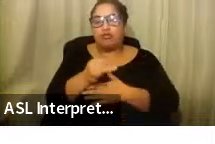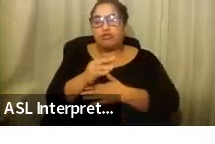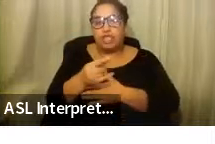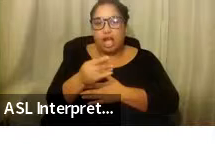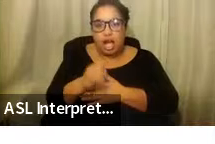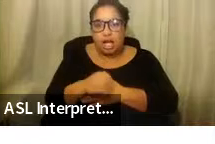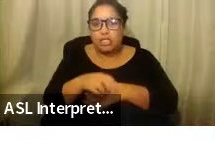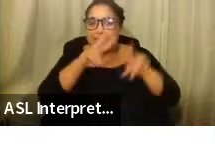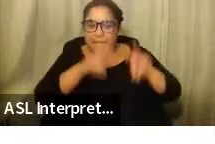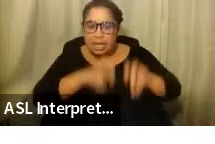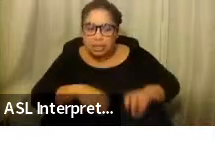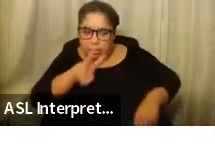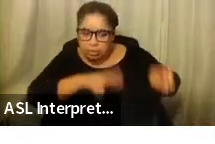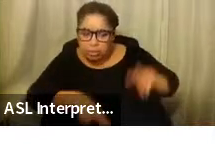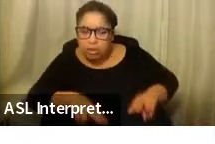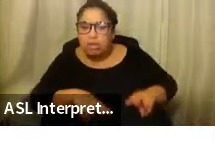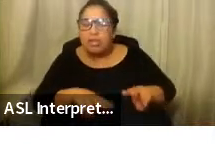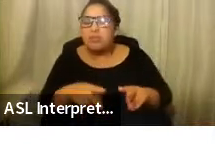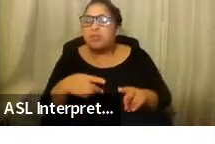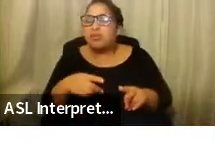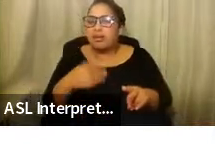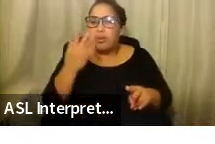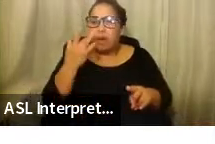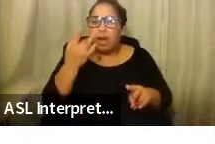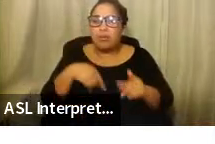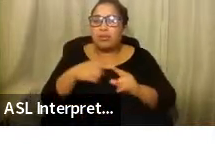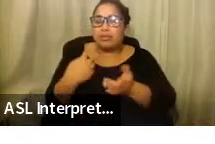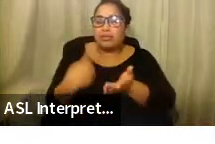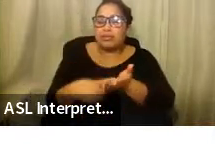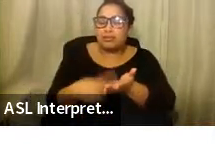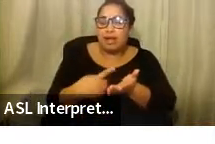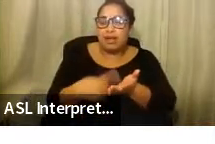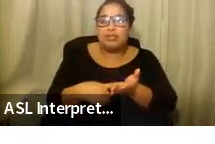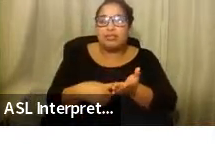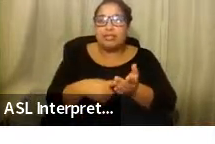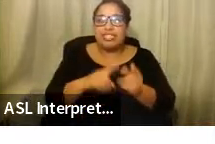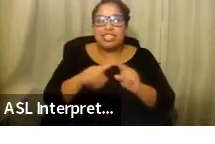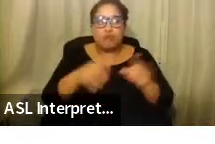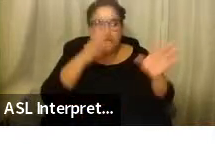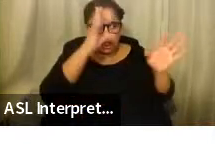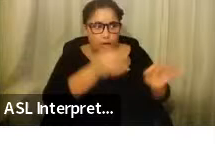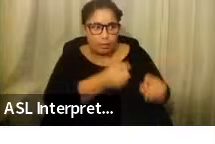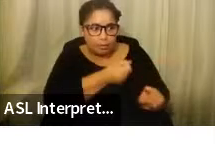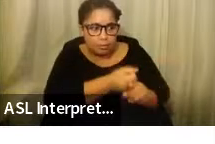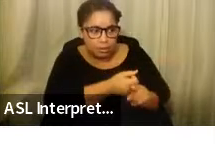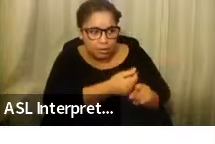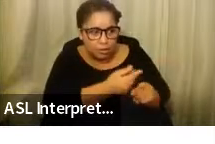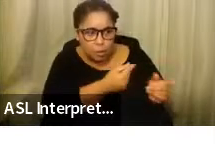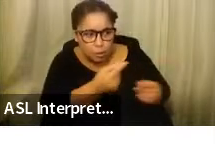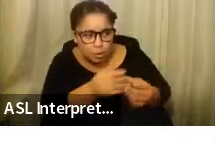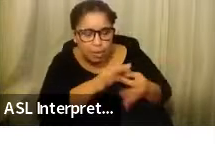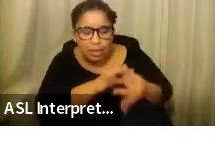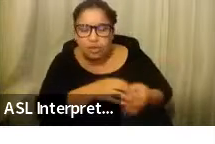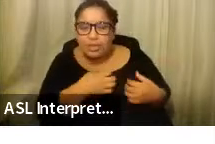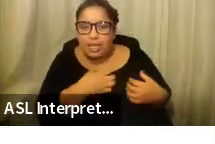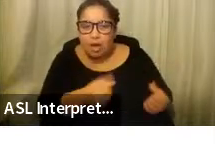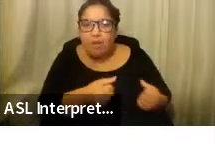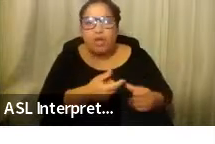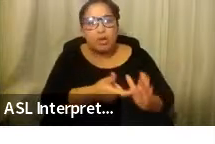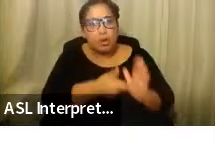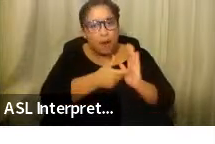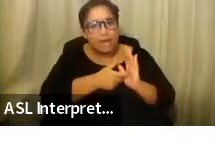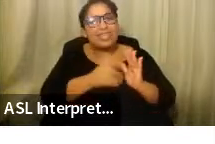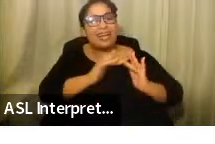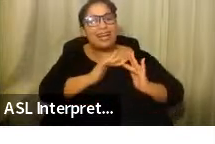which often when we're talking about social determinants of health, it involves more medical social work and a team